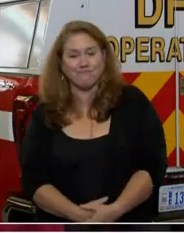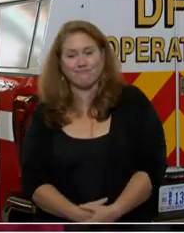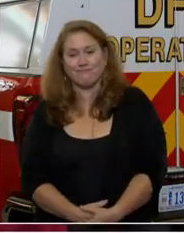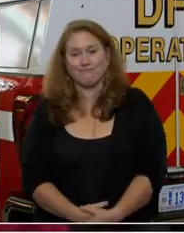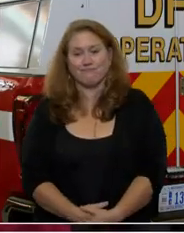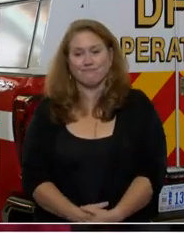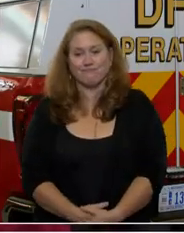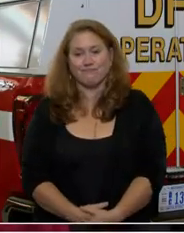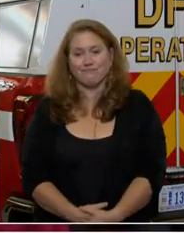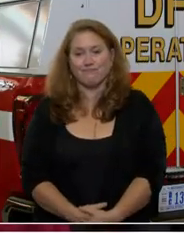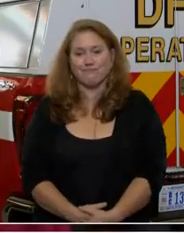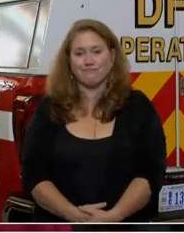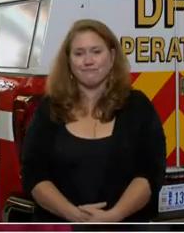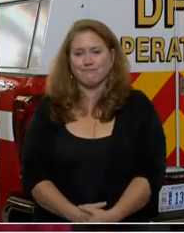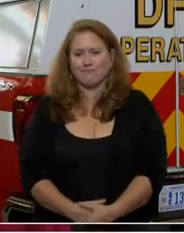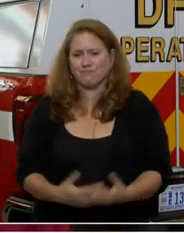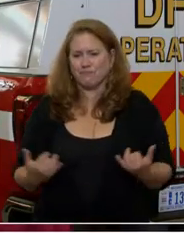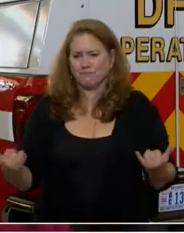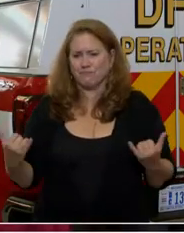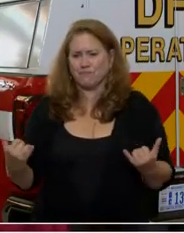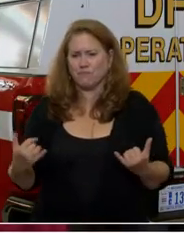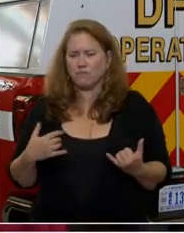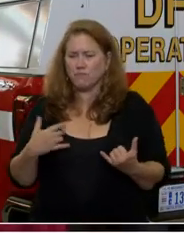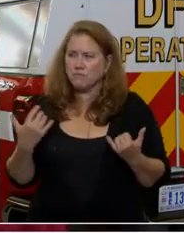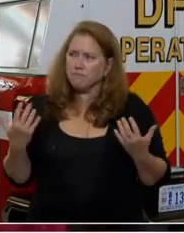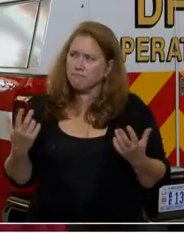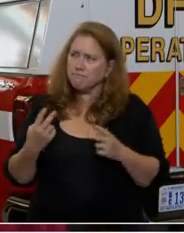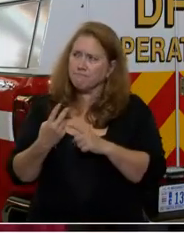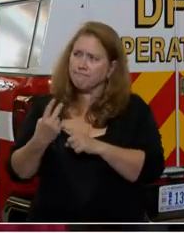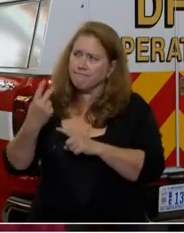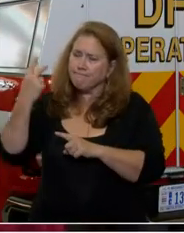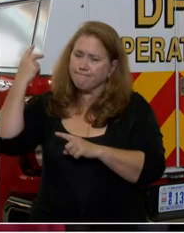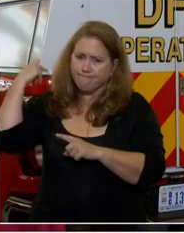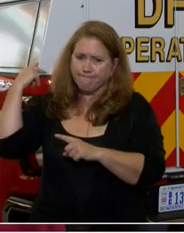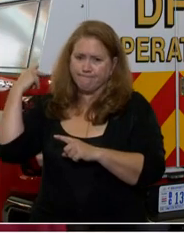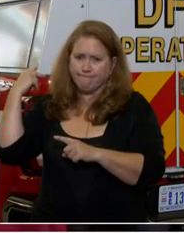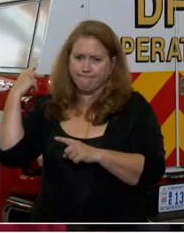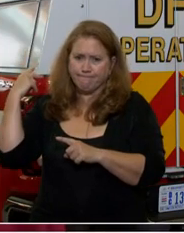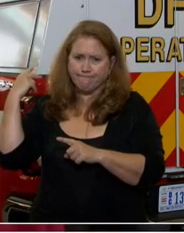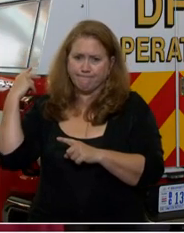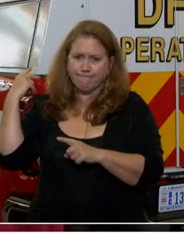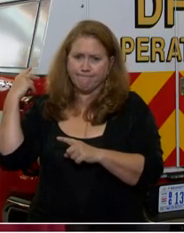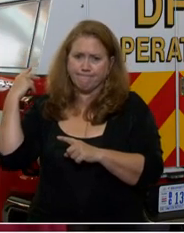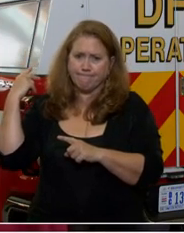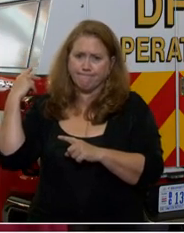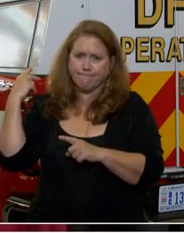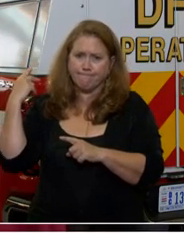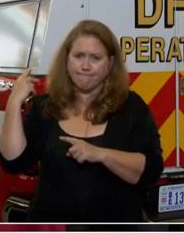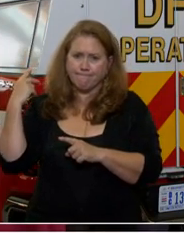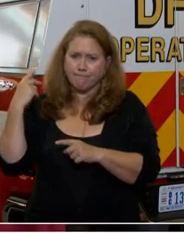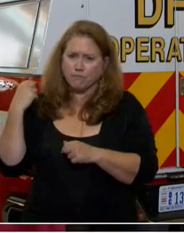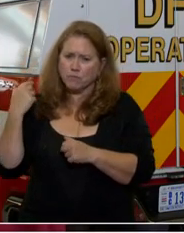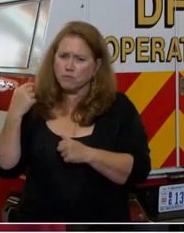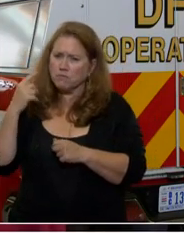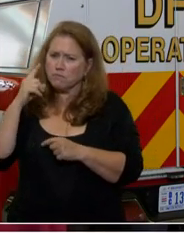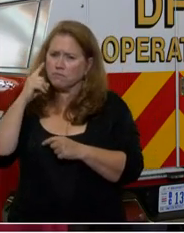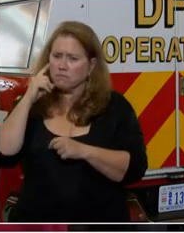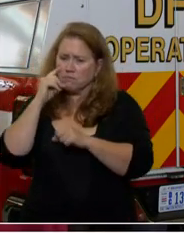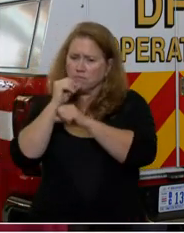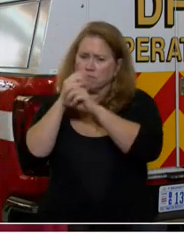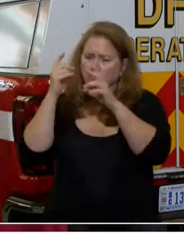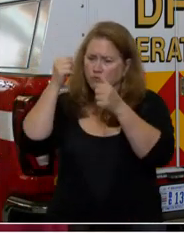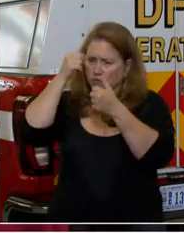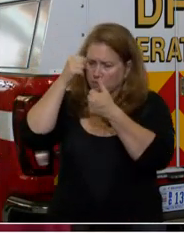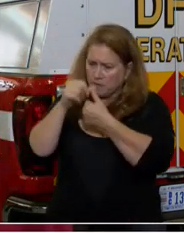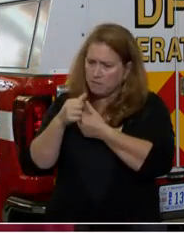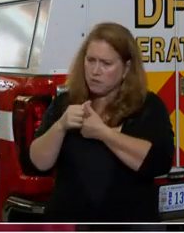Today, as we reflect on the lives that let us remember that we must always remember their legacy.